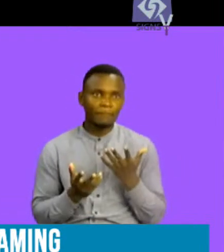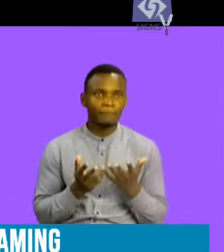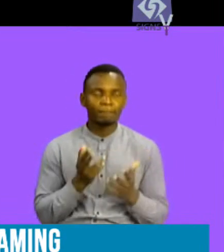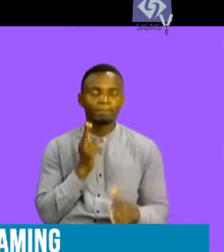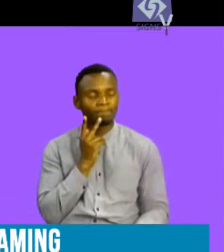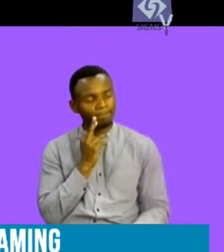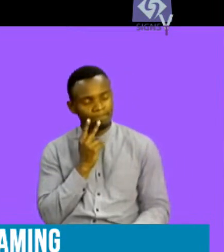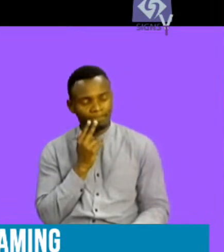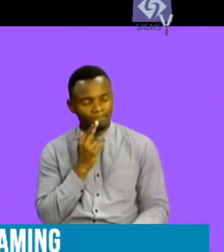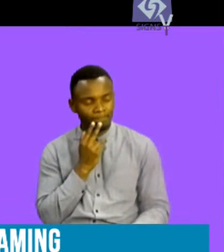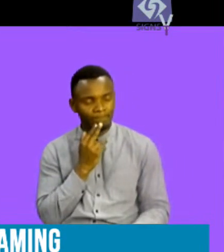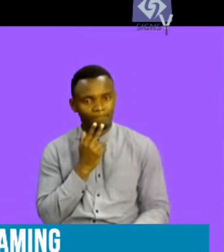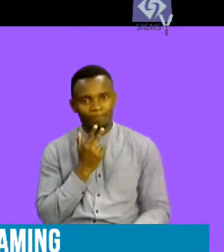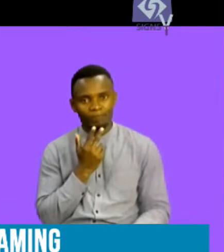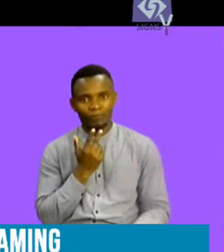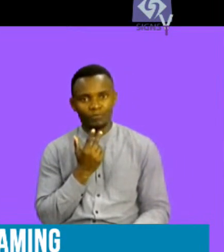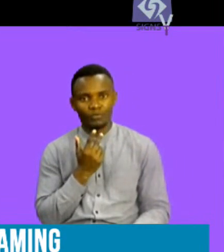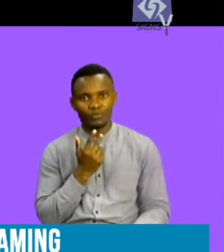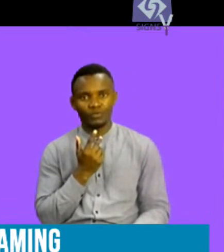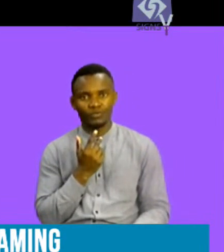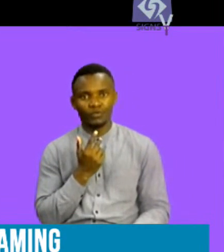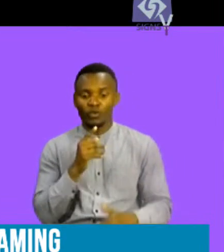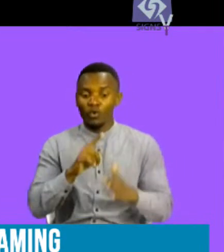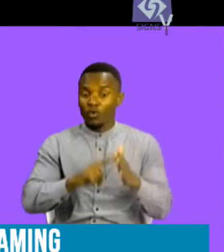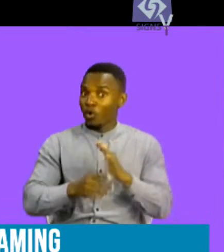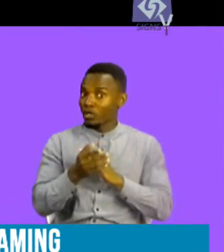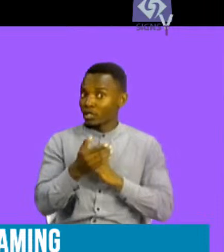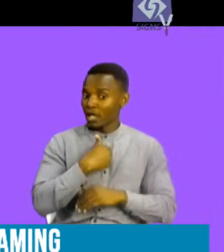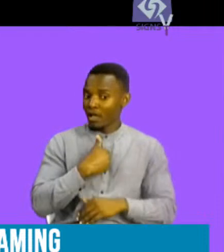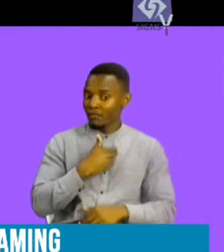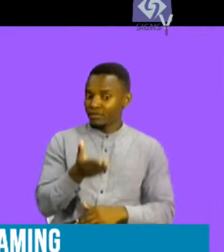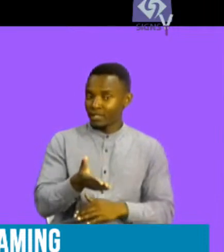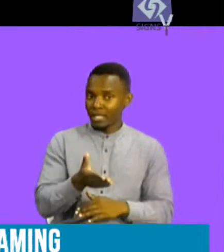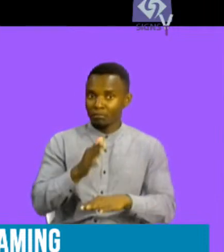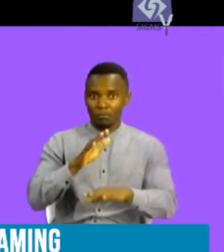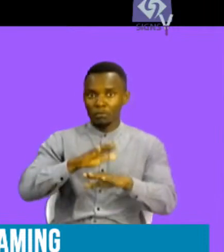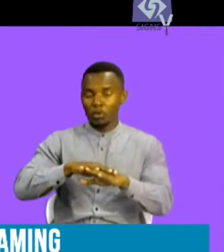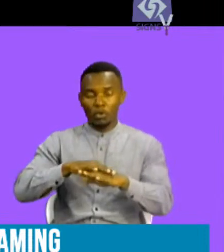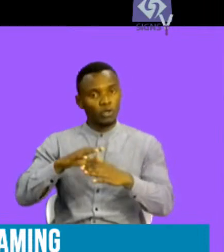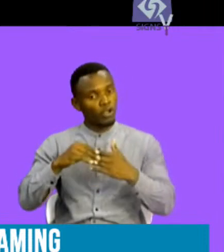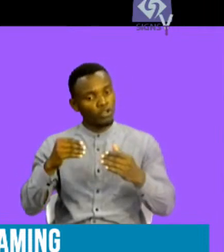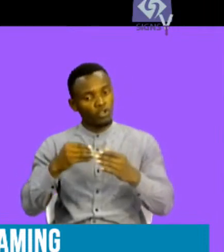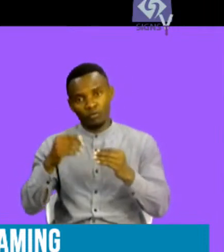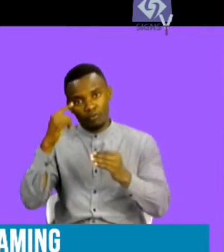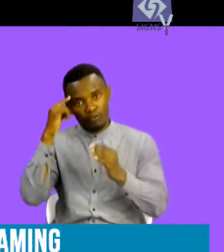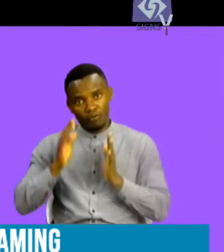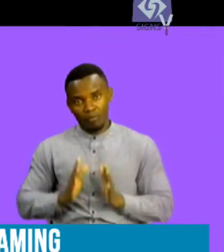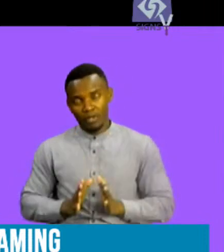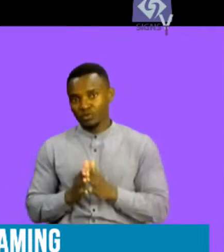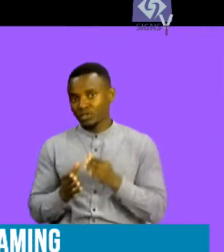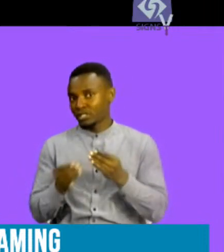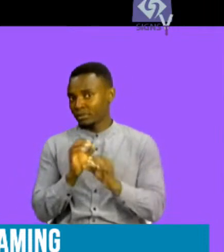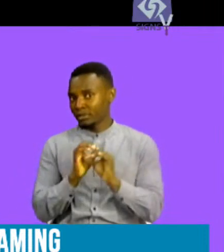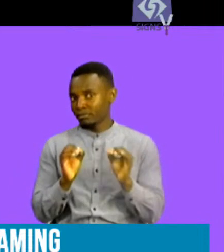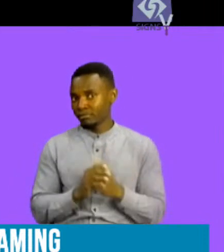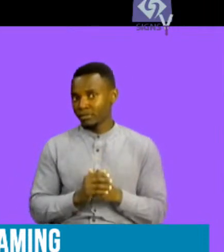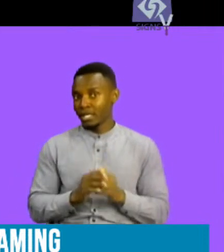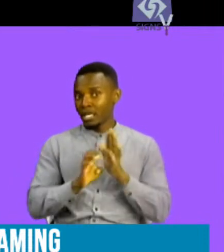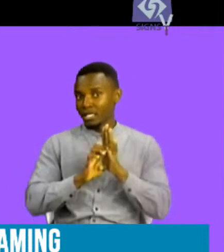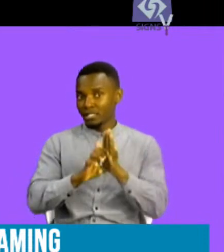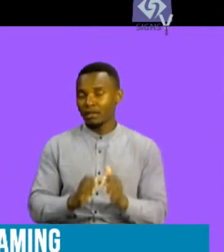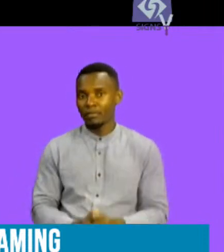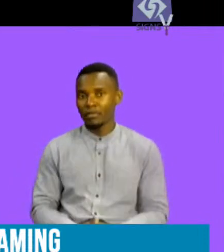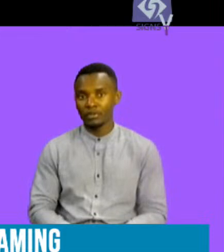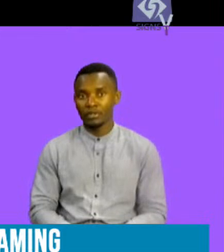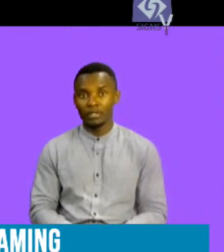what do I say? Or rather whatever is there, it's not favorable for the person. Yeah. For example, maybe